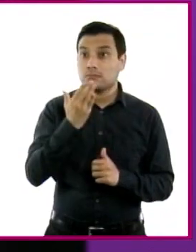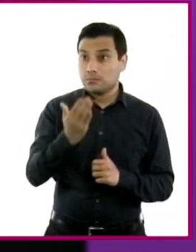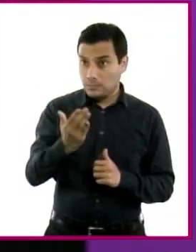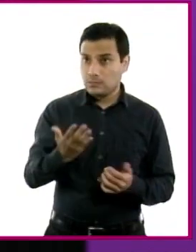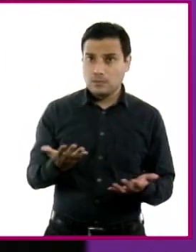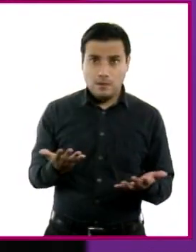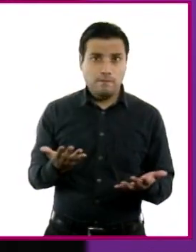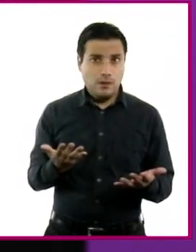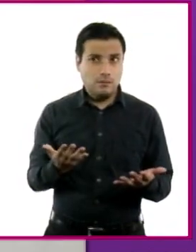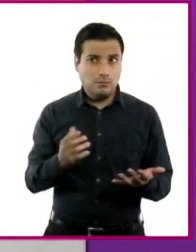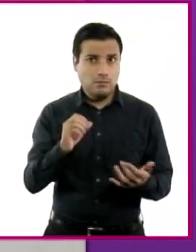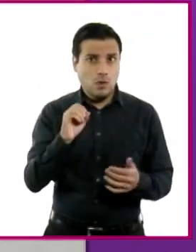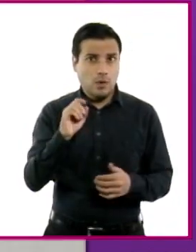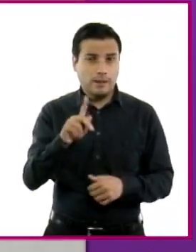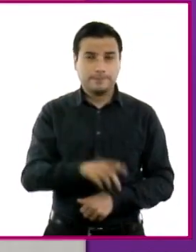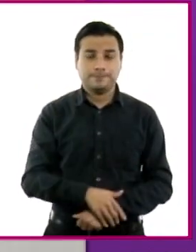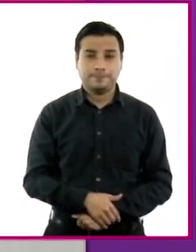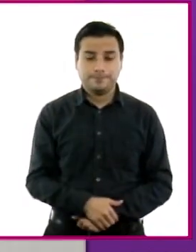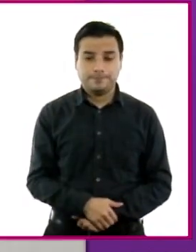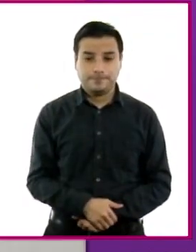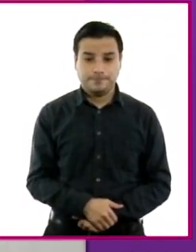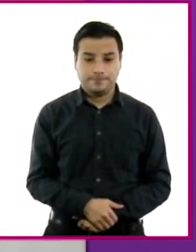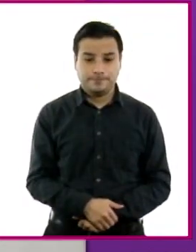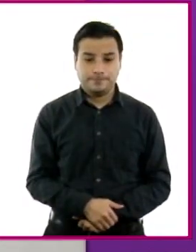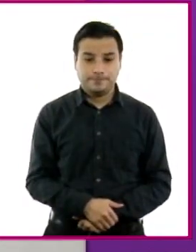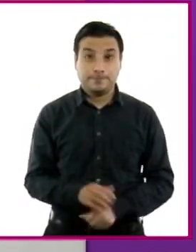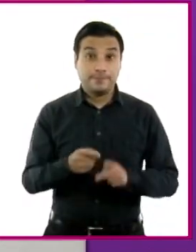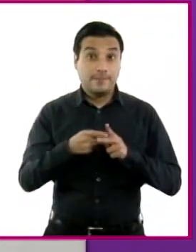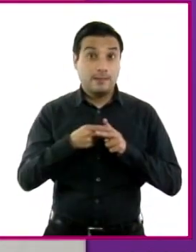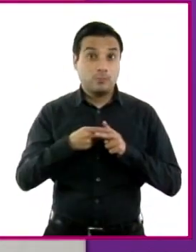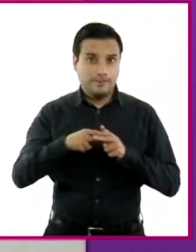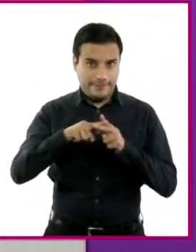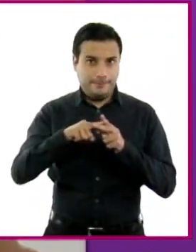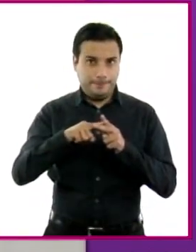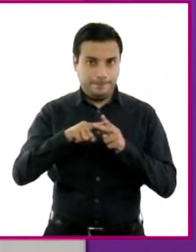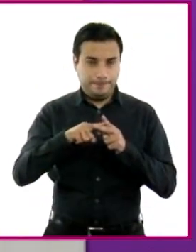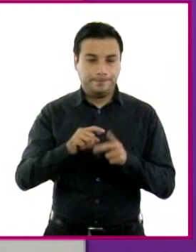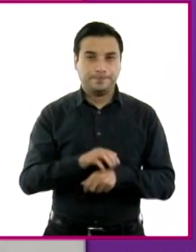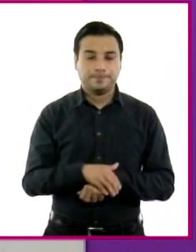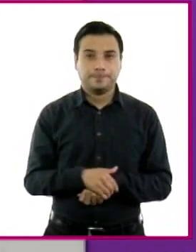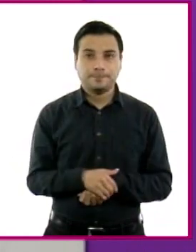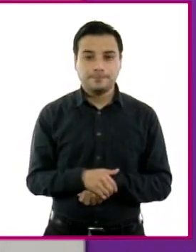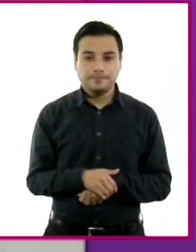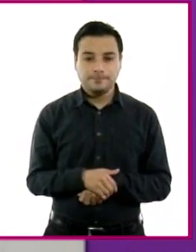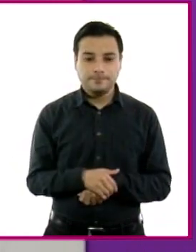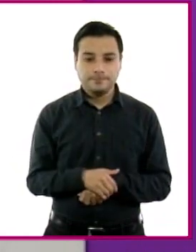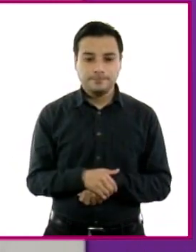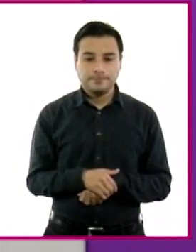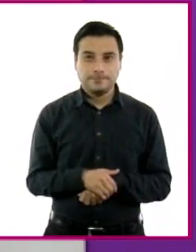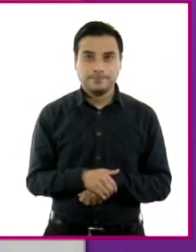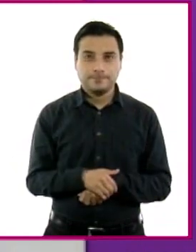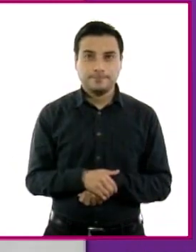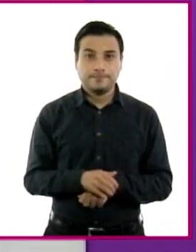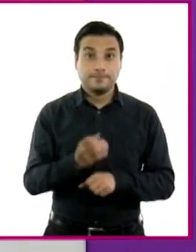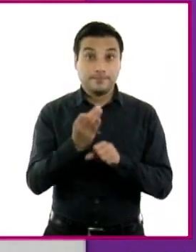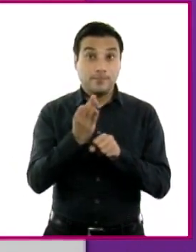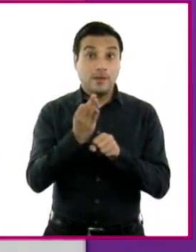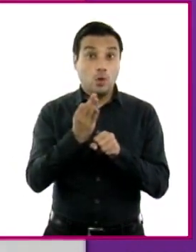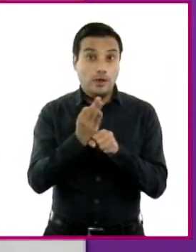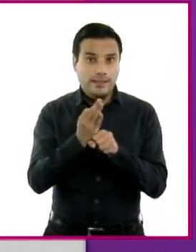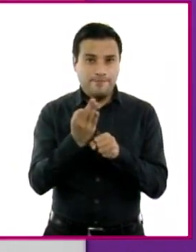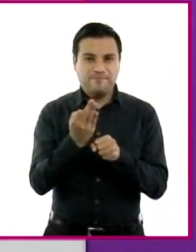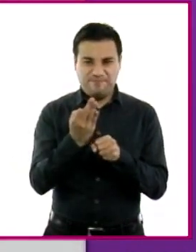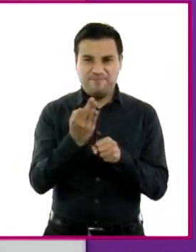perfect. Right? So, let's begin. We are going to write them all down on